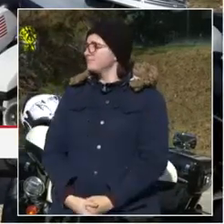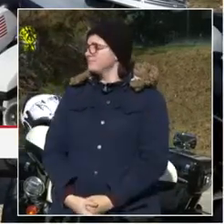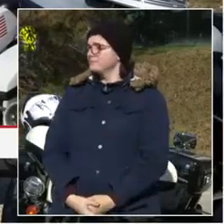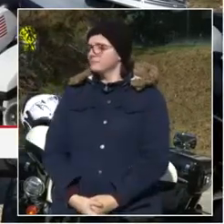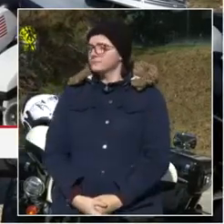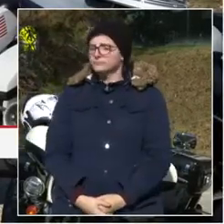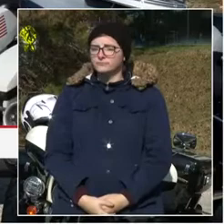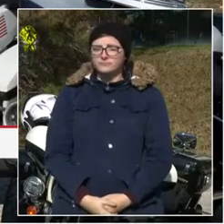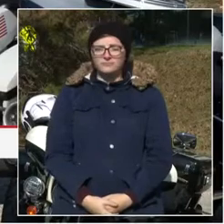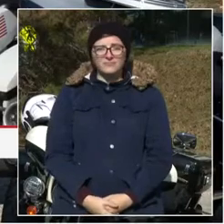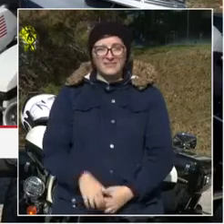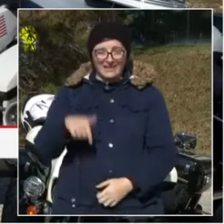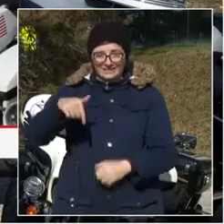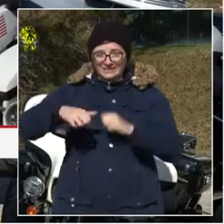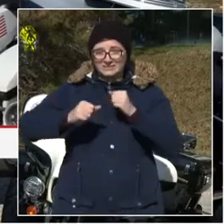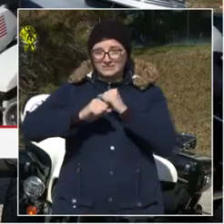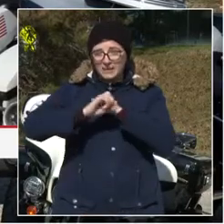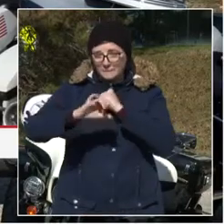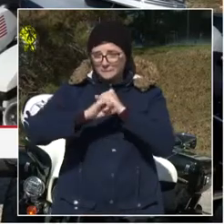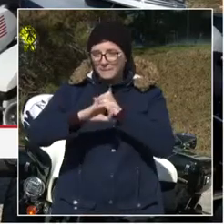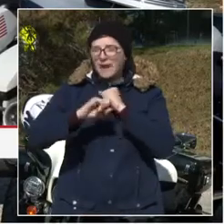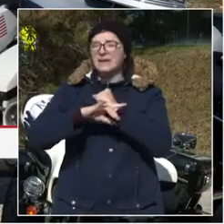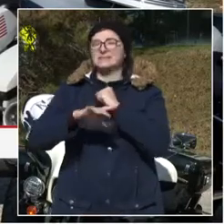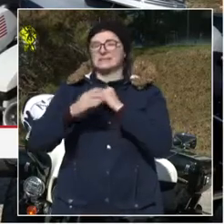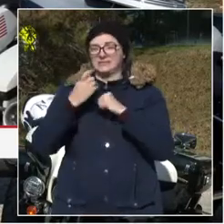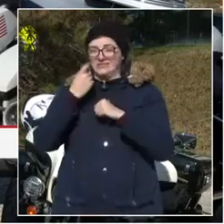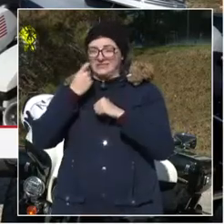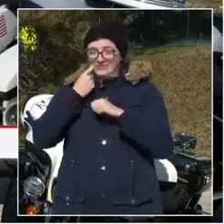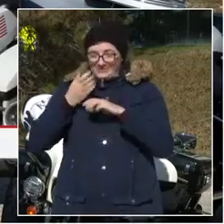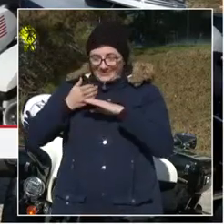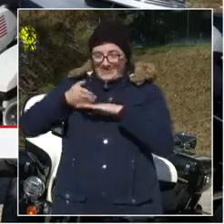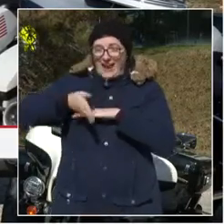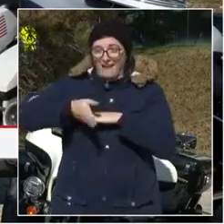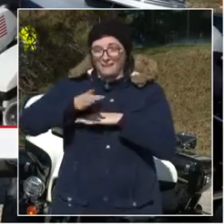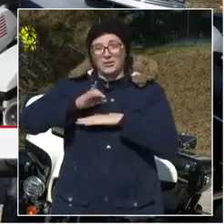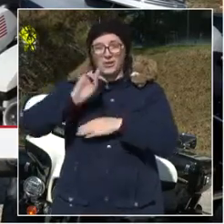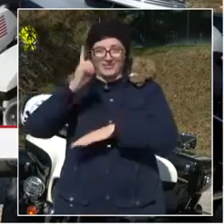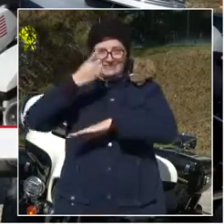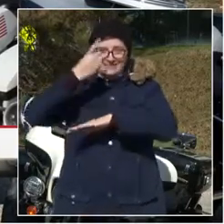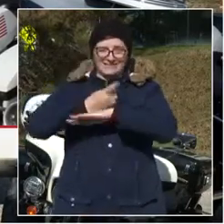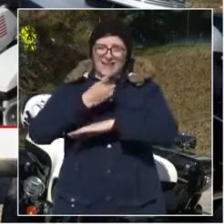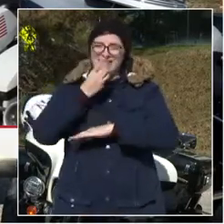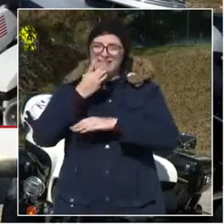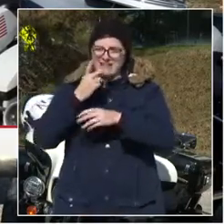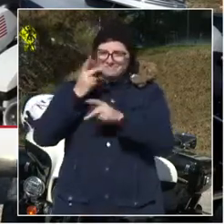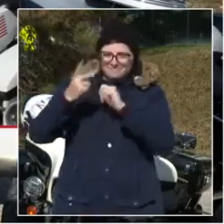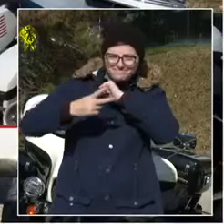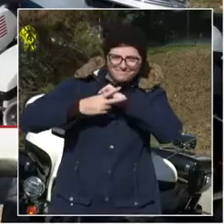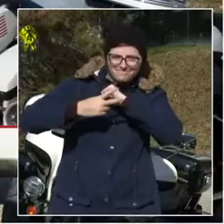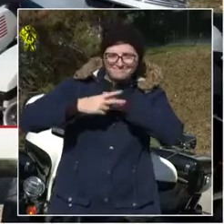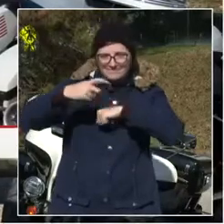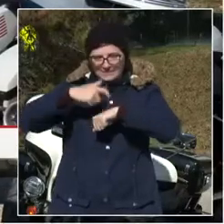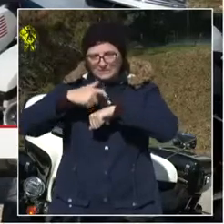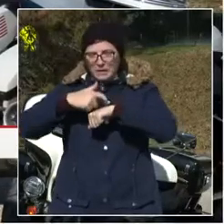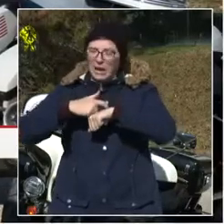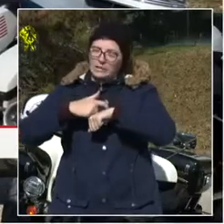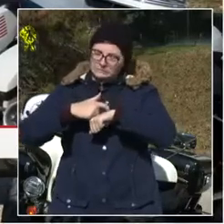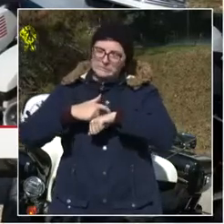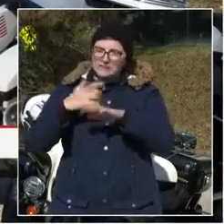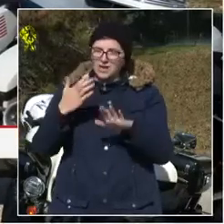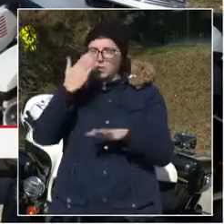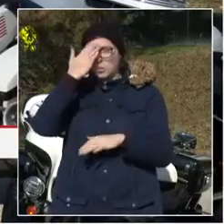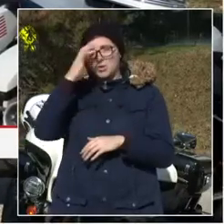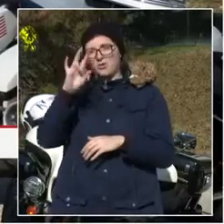The timing of this campaign following the end of daylight savings time is also fitting. As we know, 75% of all